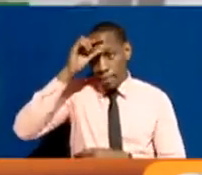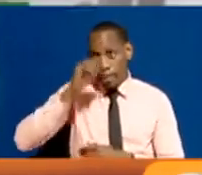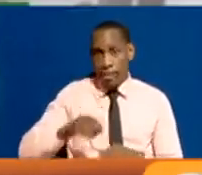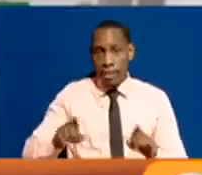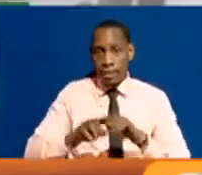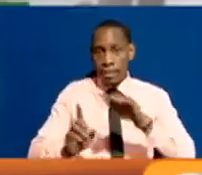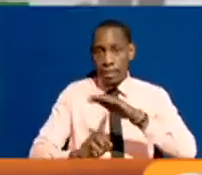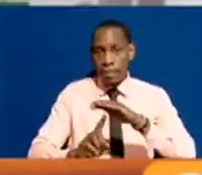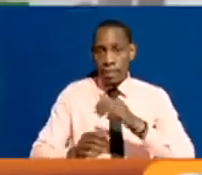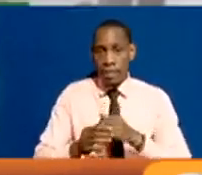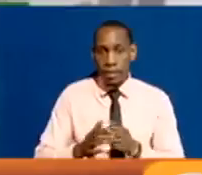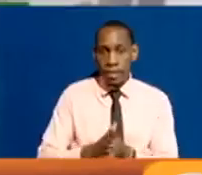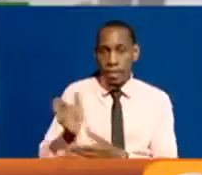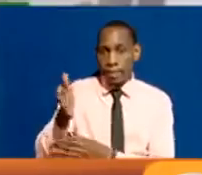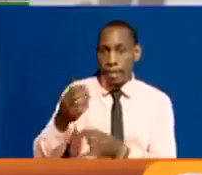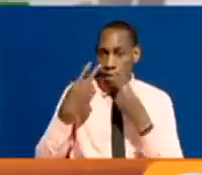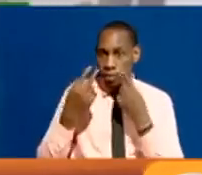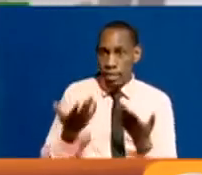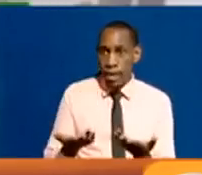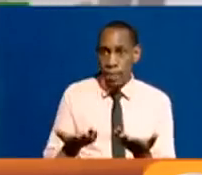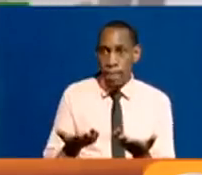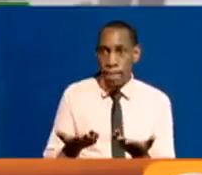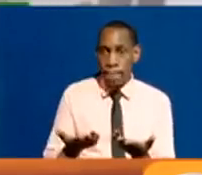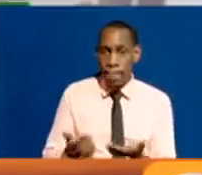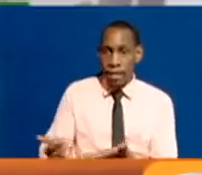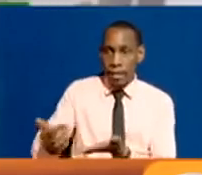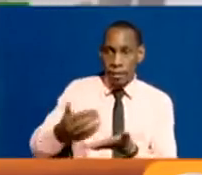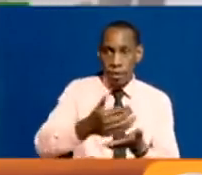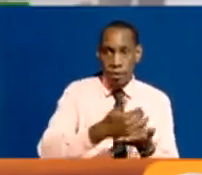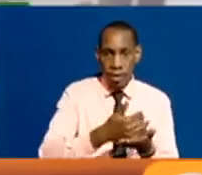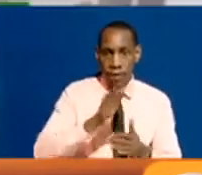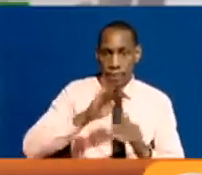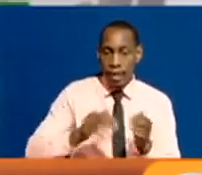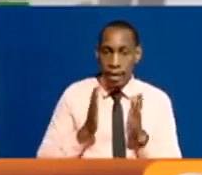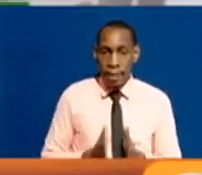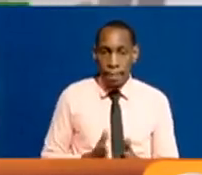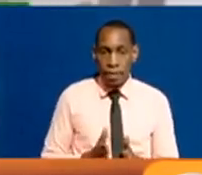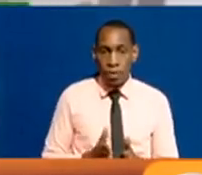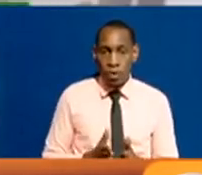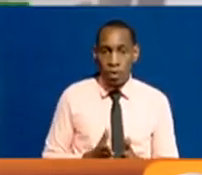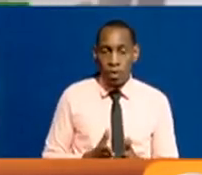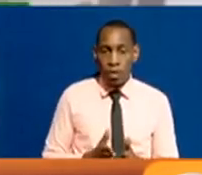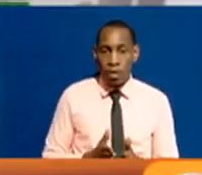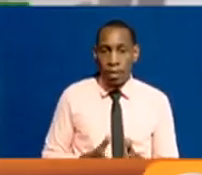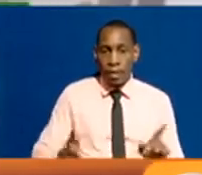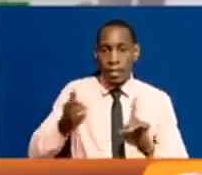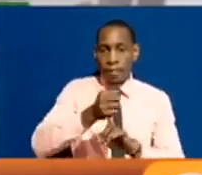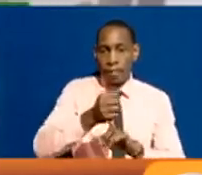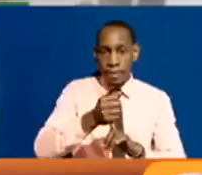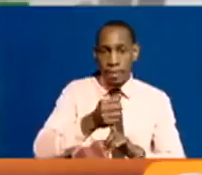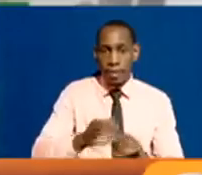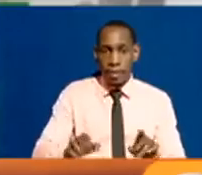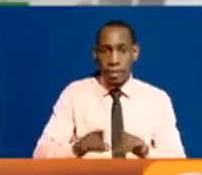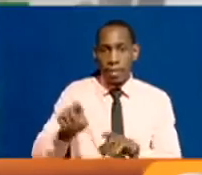and the ministerial flag was seen as a collective rather than personal accomplishment. And with the